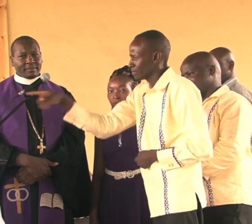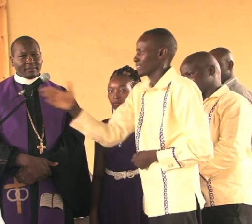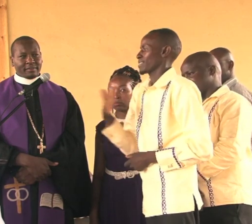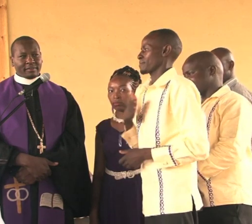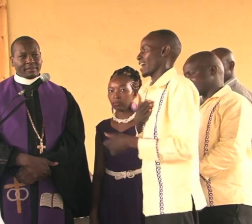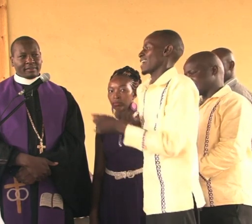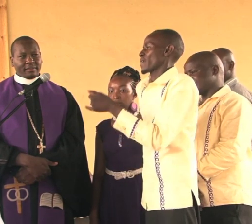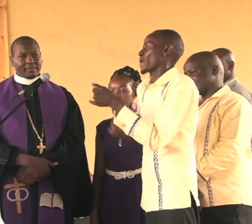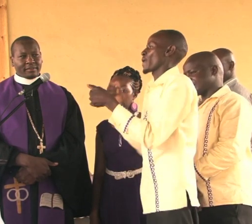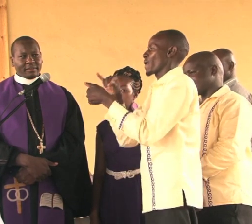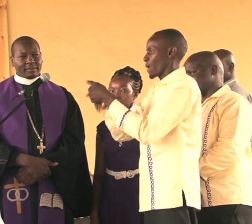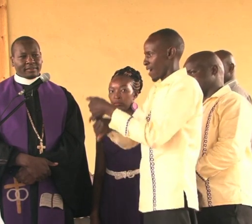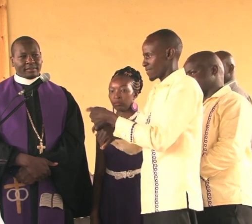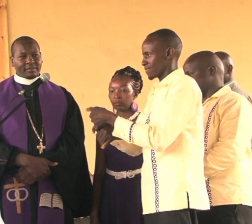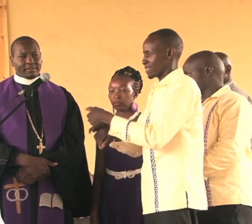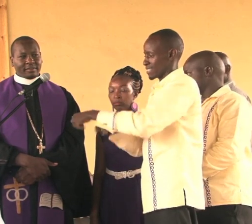Maybe,